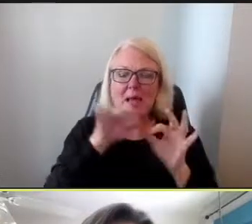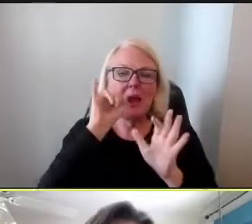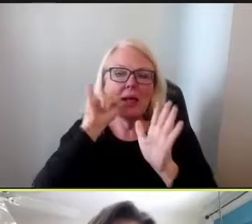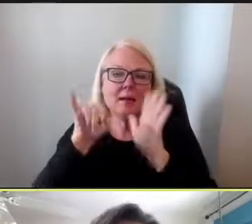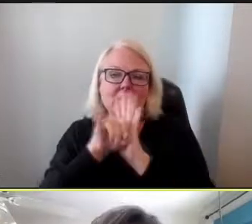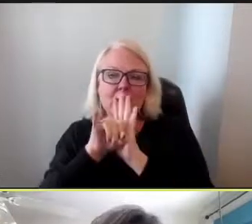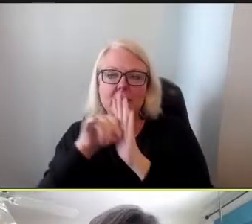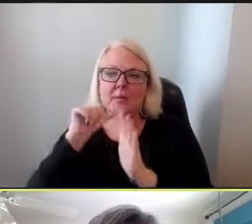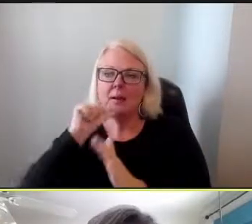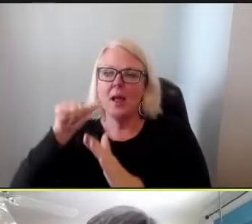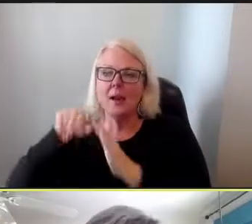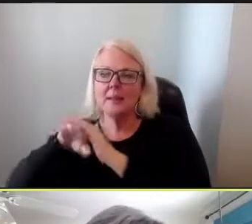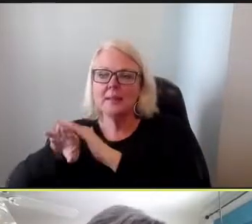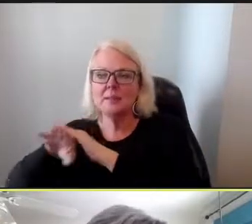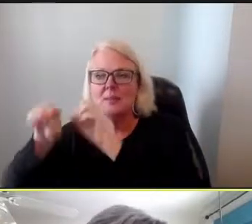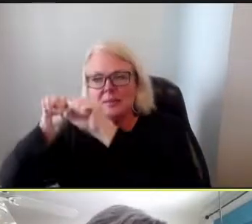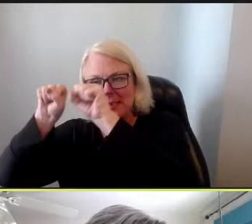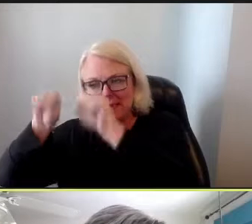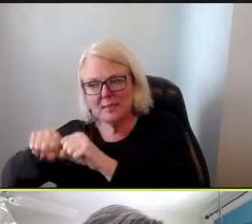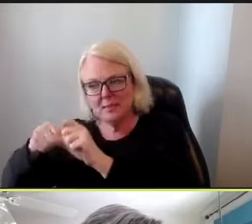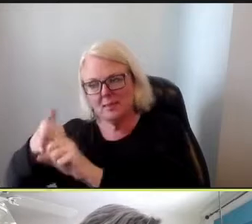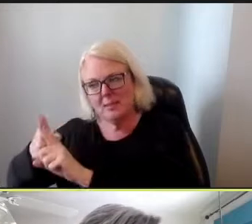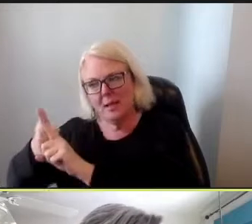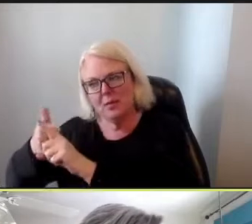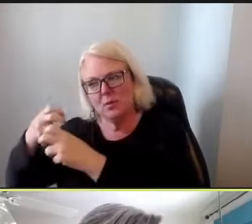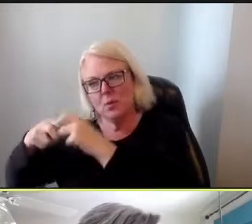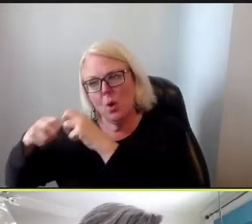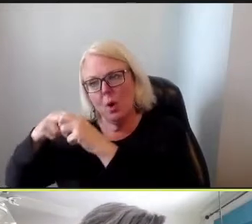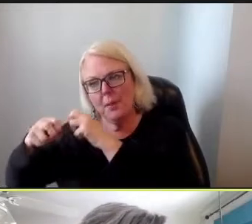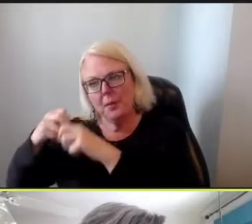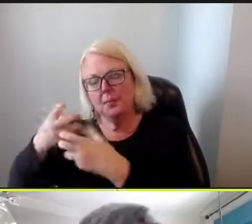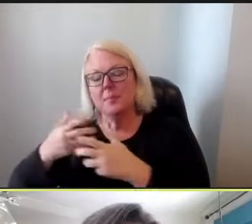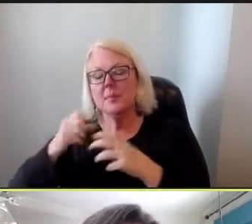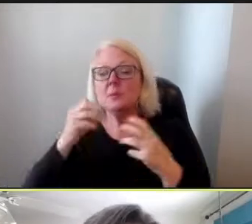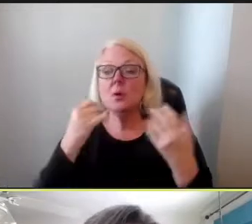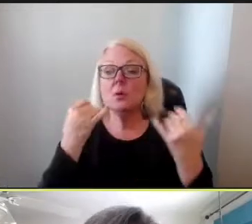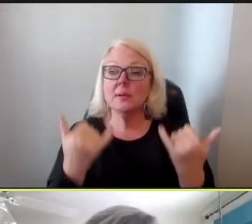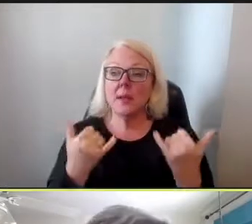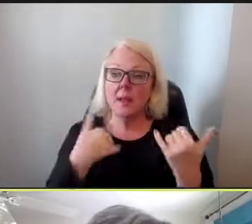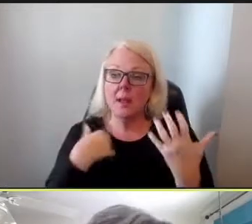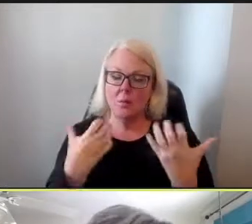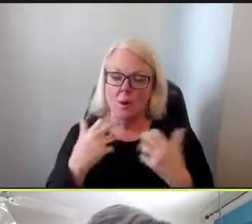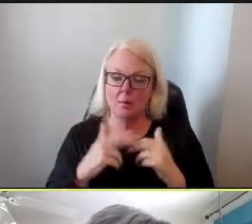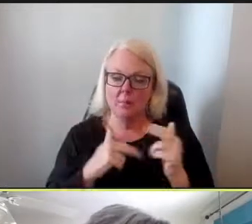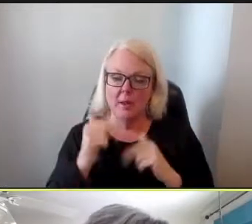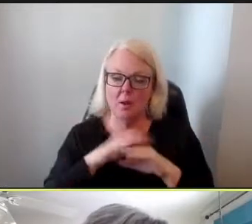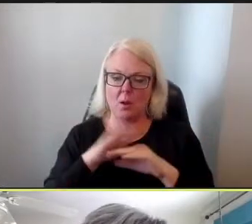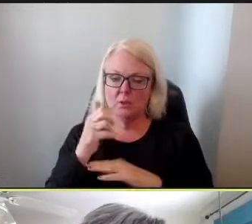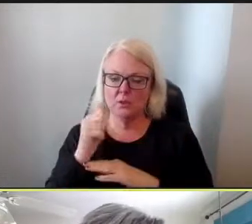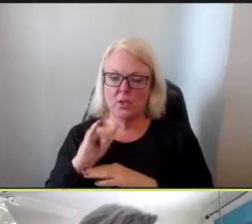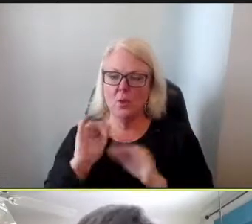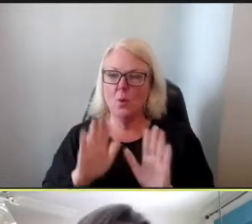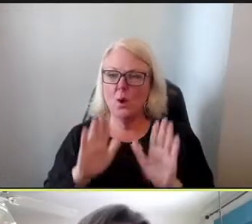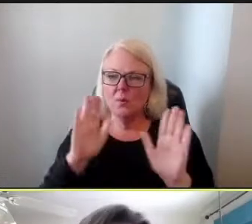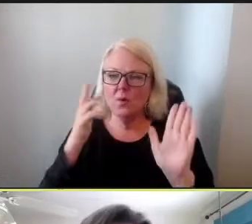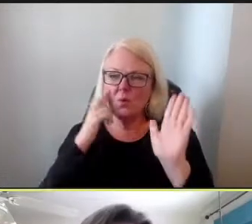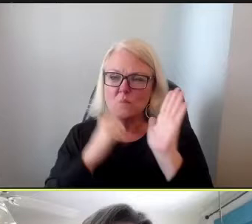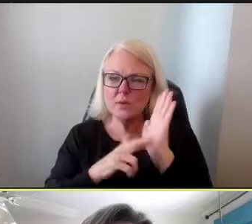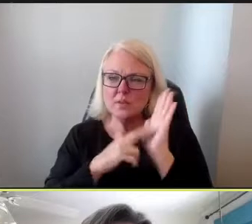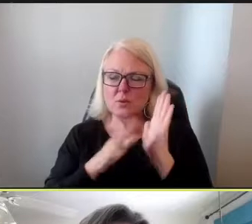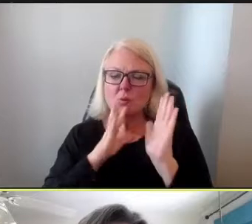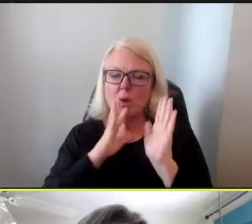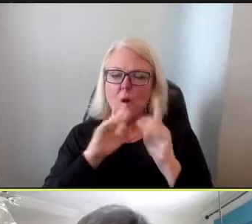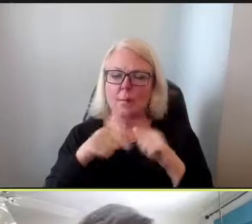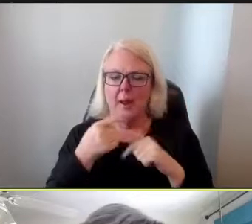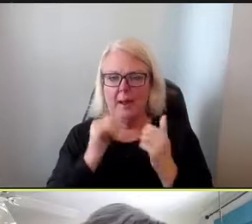the inaccessible system as the problem. So today I want to build on Jay's wonderful research to talk about moving